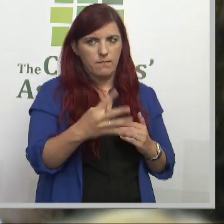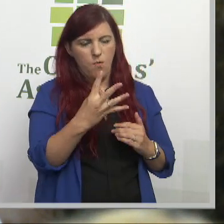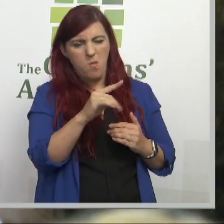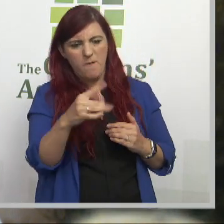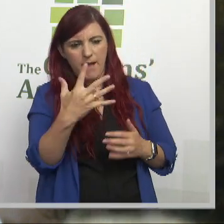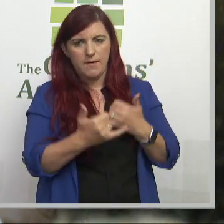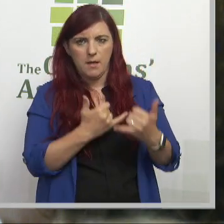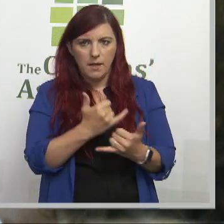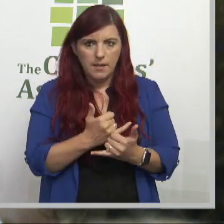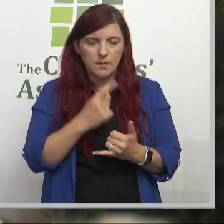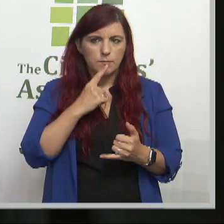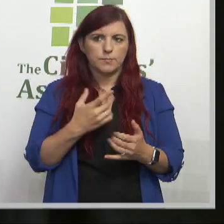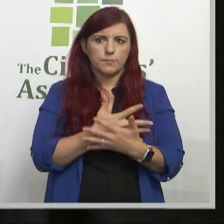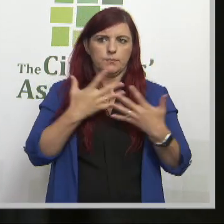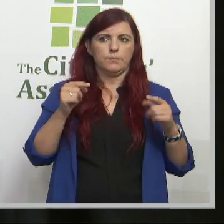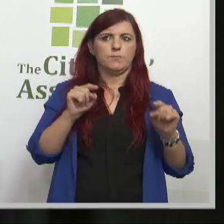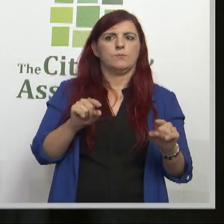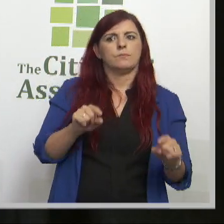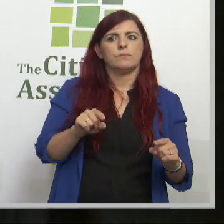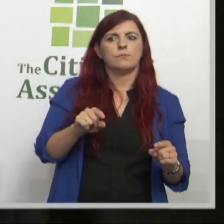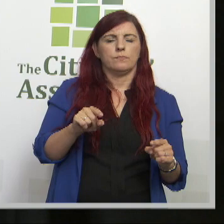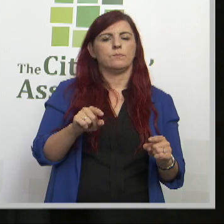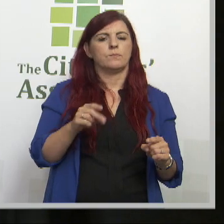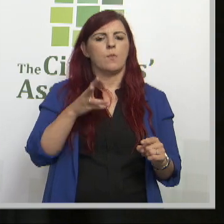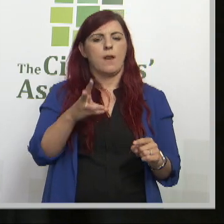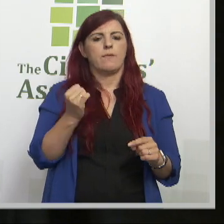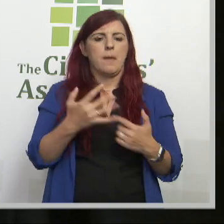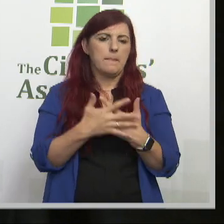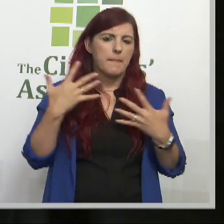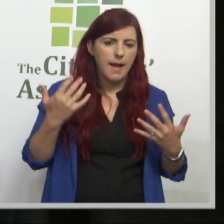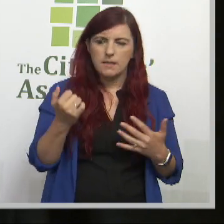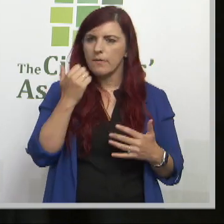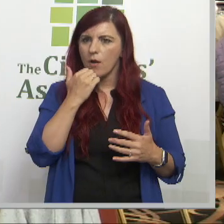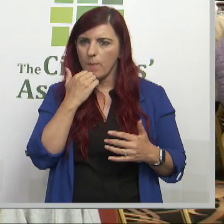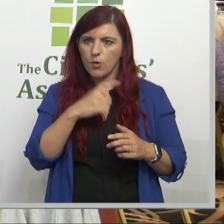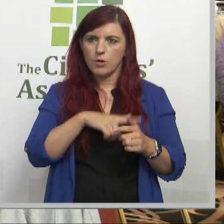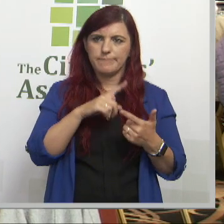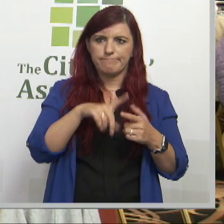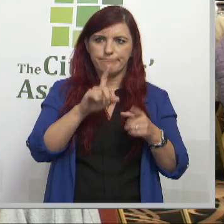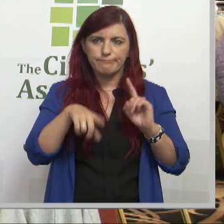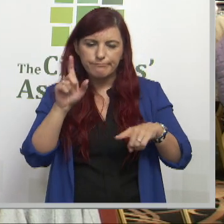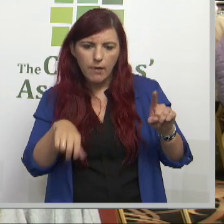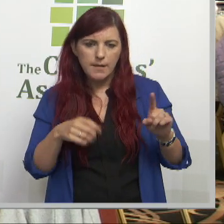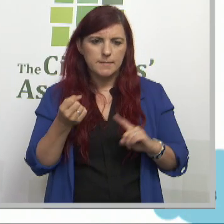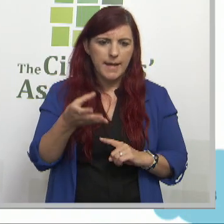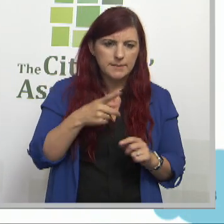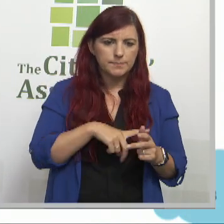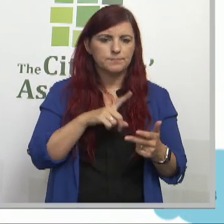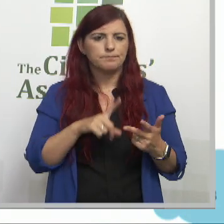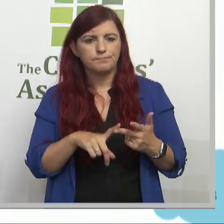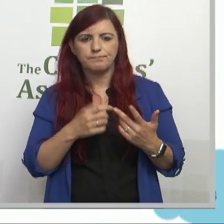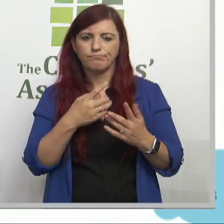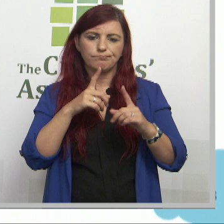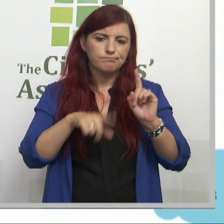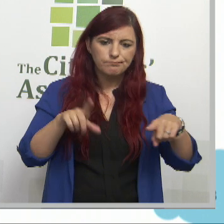what they don't tell you, is that they love announcing on budget day massive numbers and saying this is how much we're increasing spending by and cutting taxes